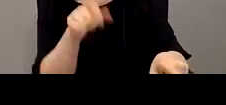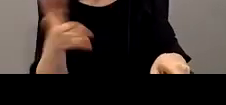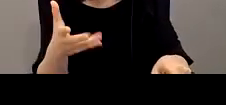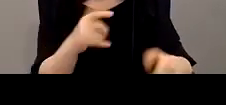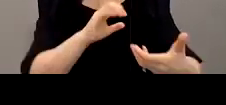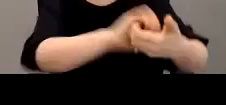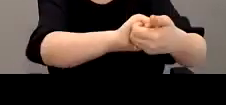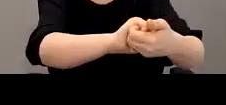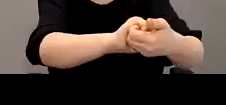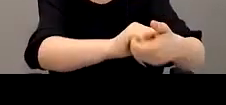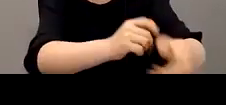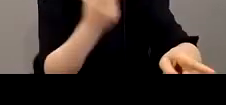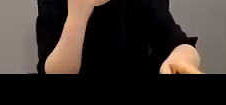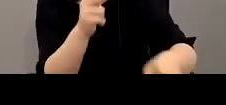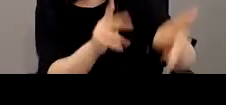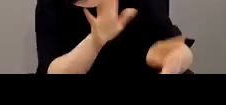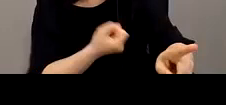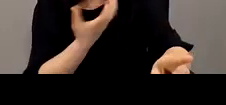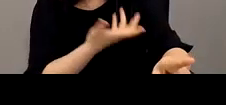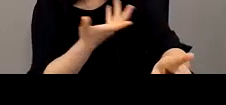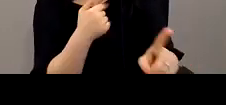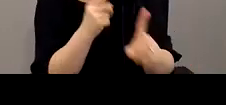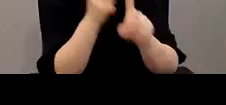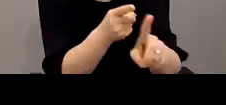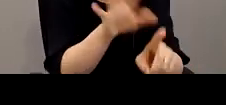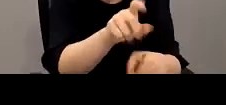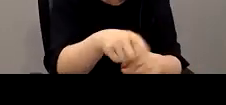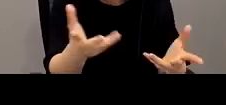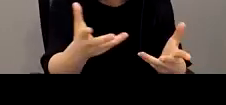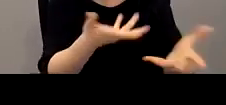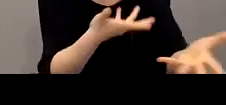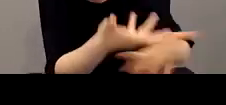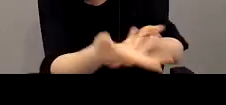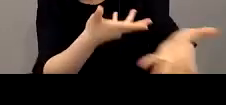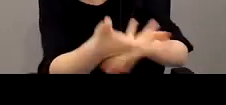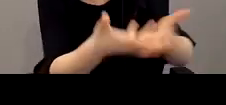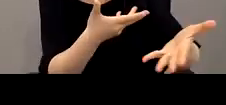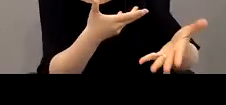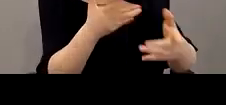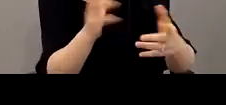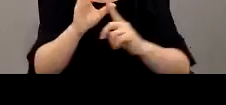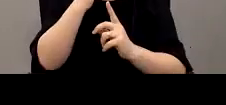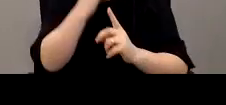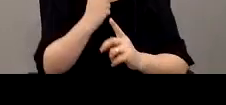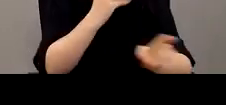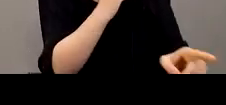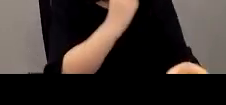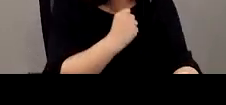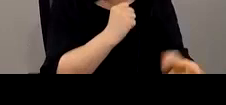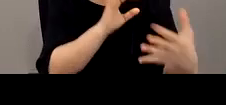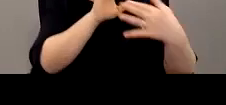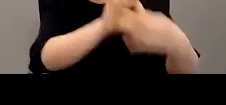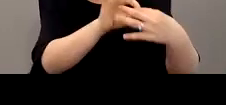and see if we can help address some of their needs, if we connect with their values and who they are and what they're looking